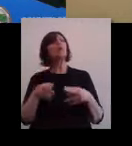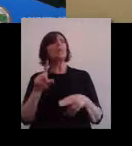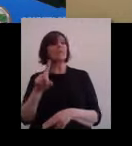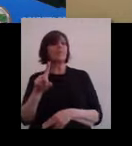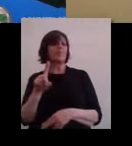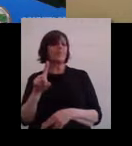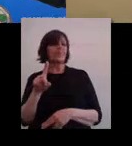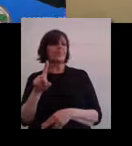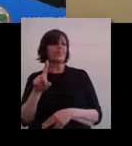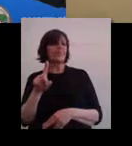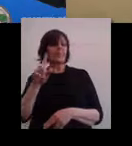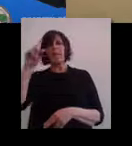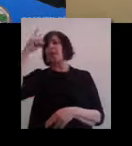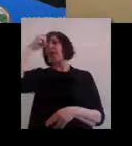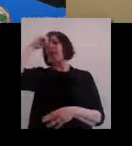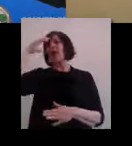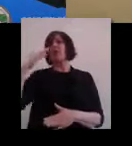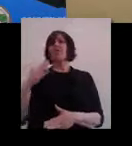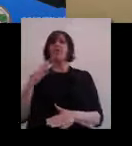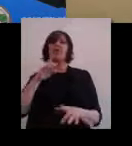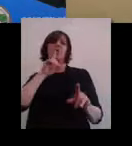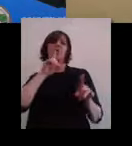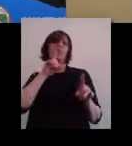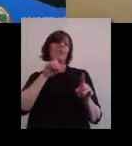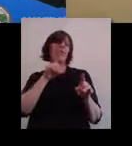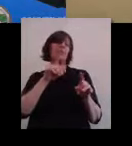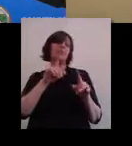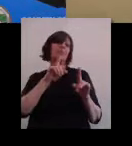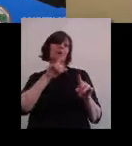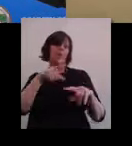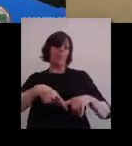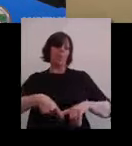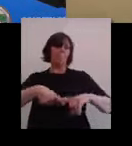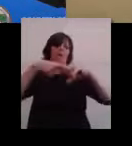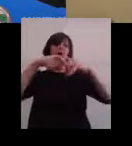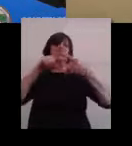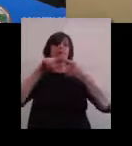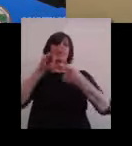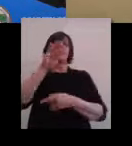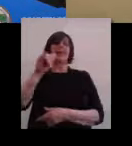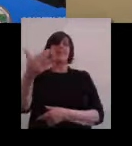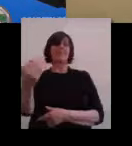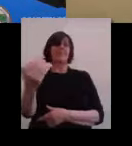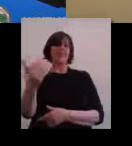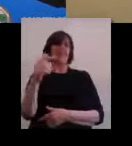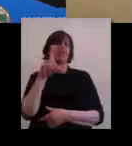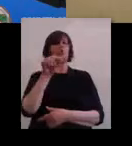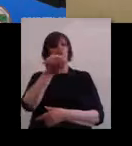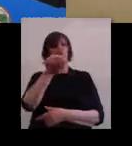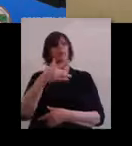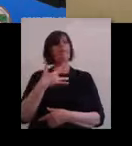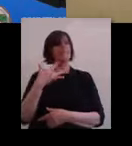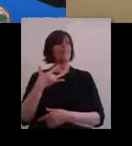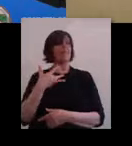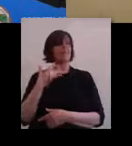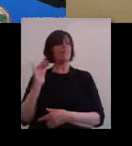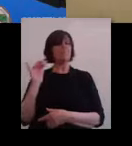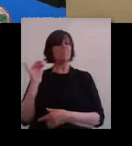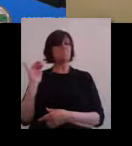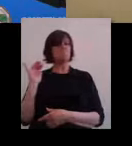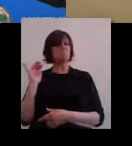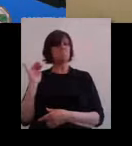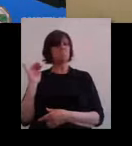governor's pause order extension until May 15th. Do you feel like that will be Obviously we